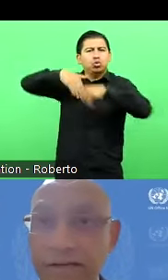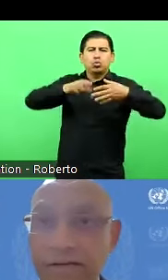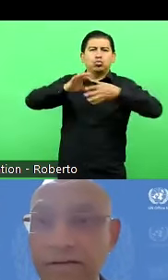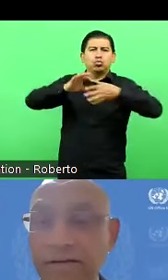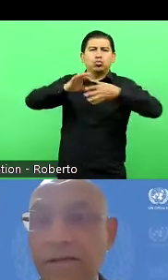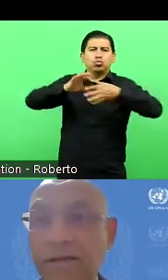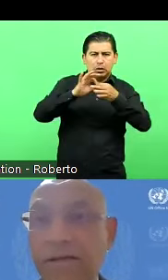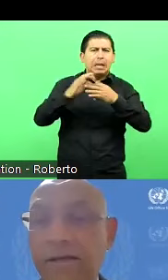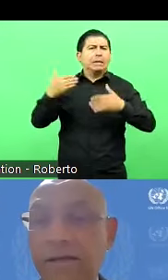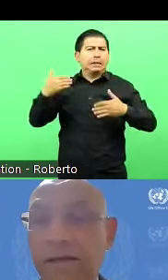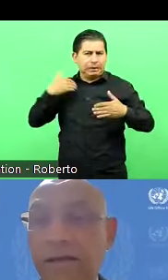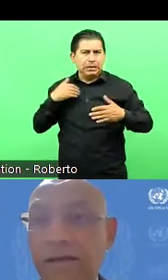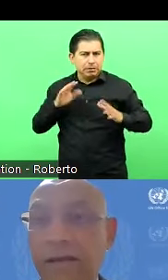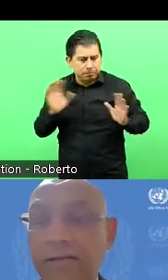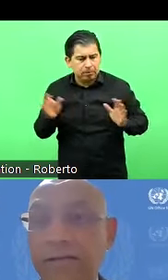private sector